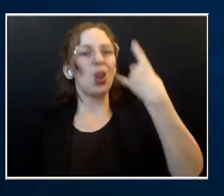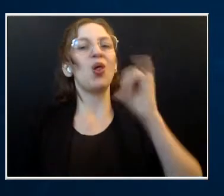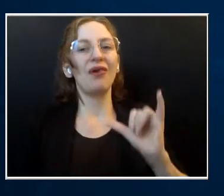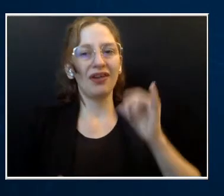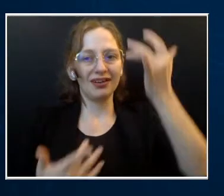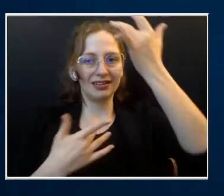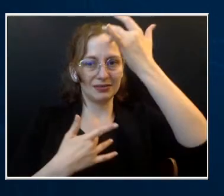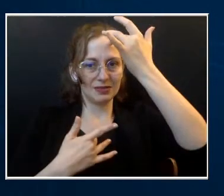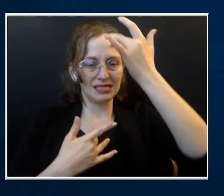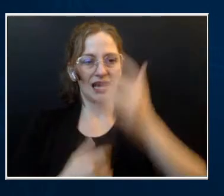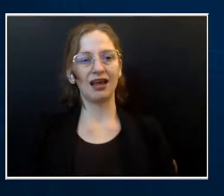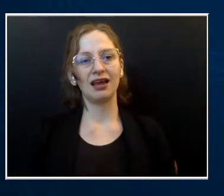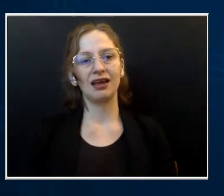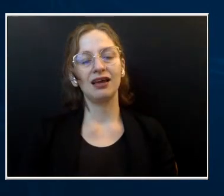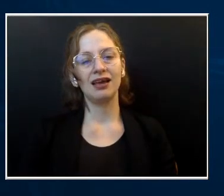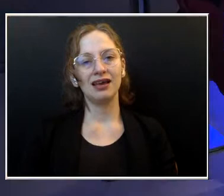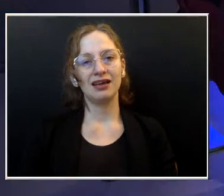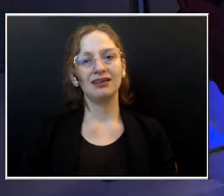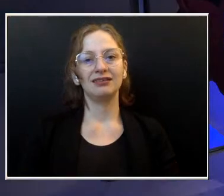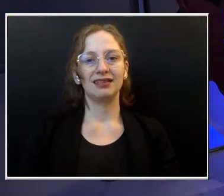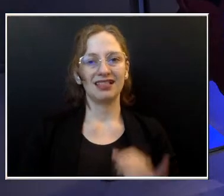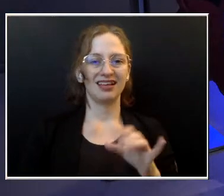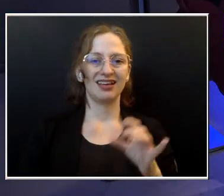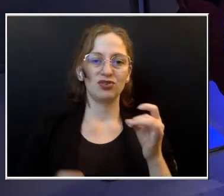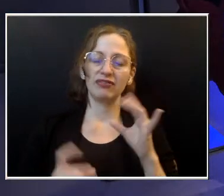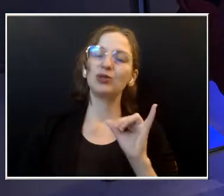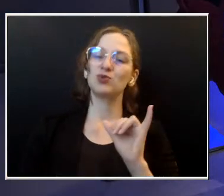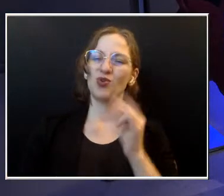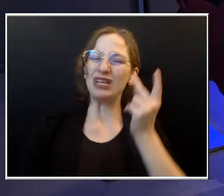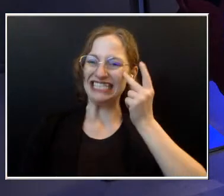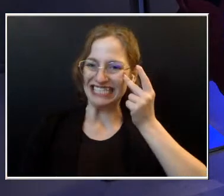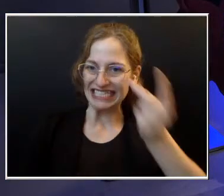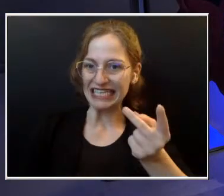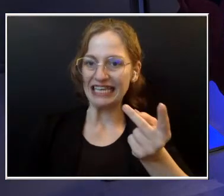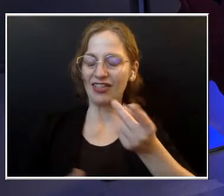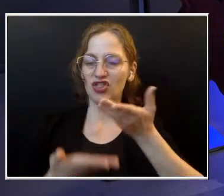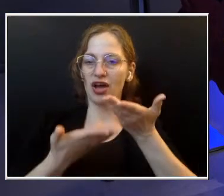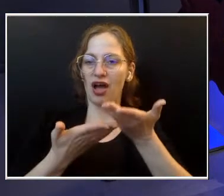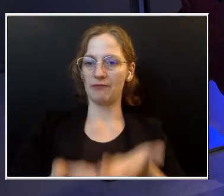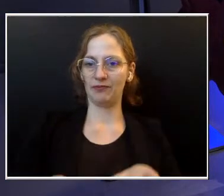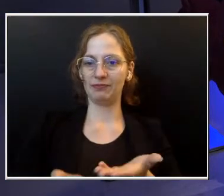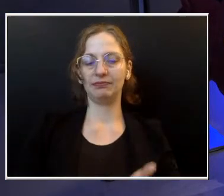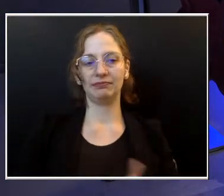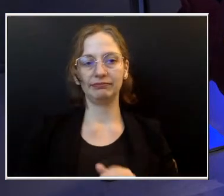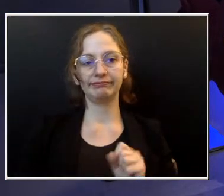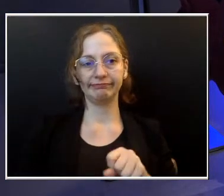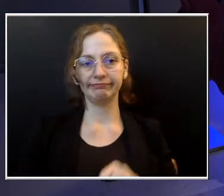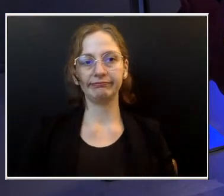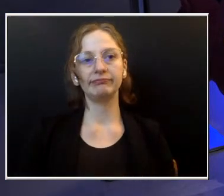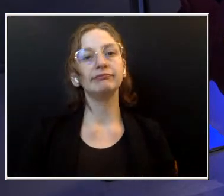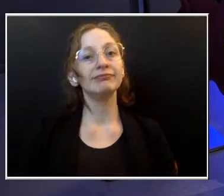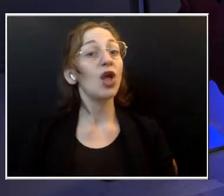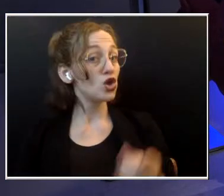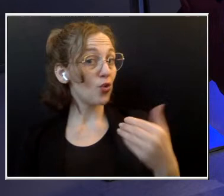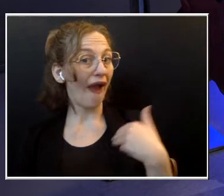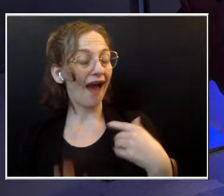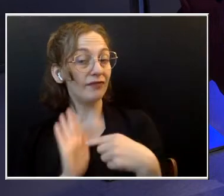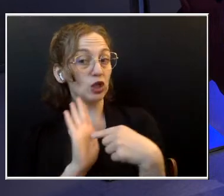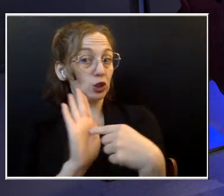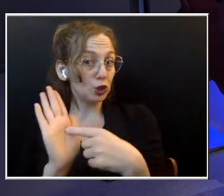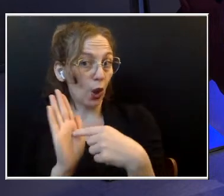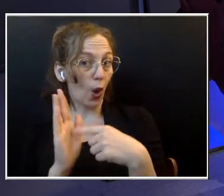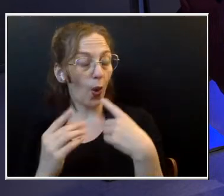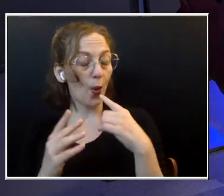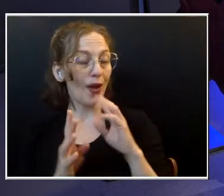that's just awful. The visual of it was really tough for you. You have a show and tell, because I want to show wigs that you got actually at Missy's Boutique over